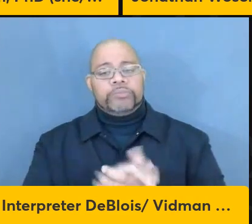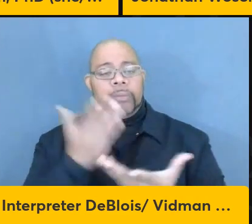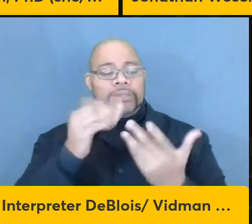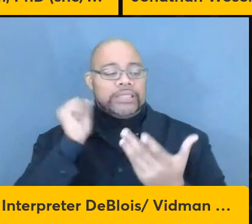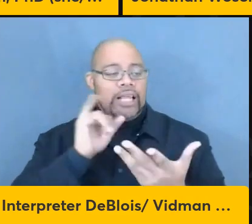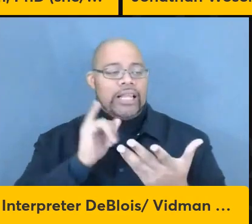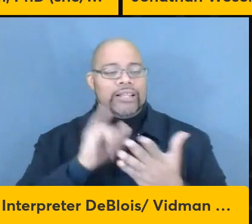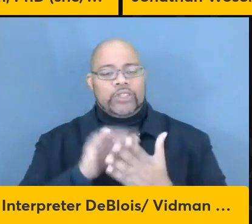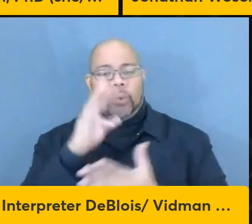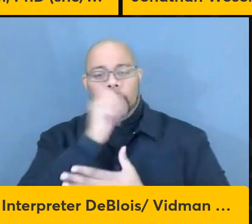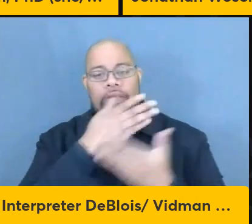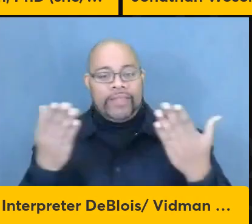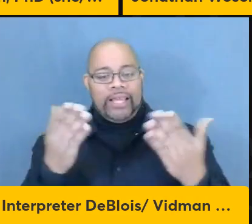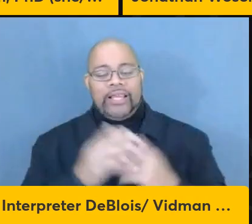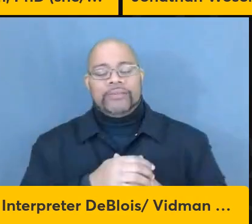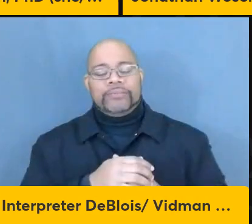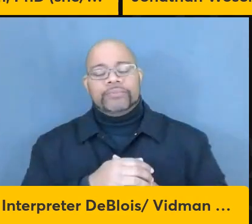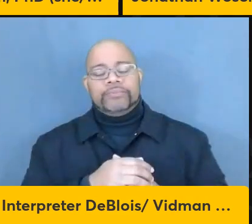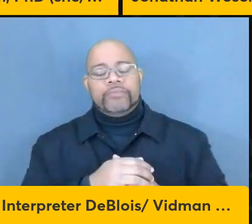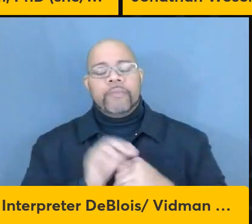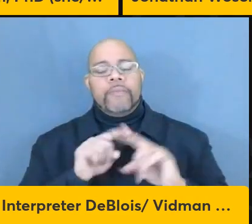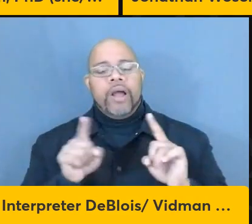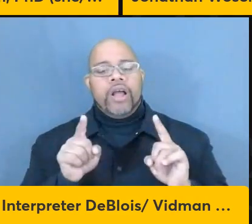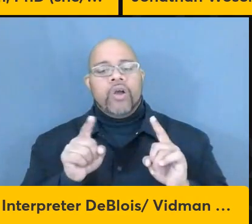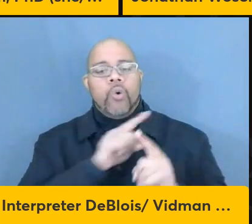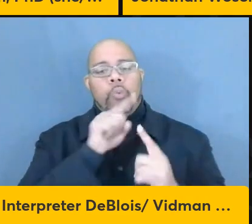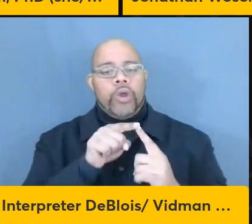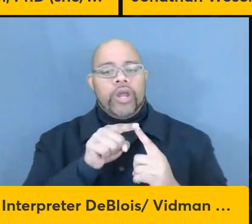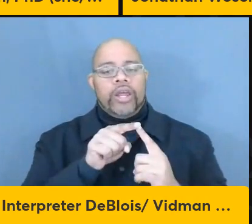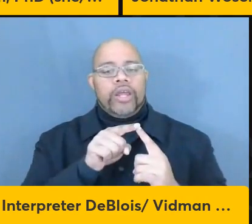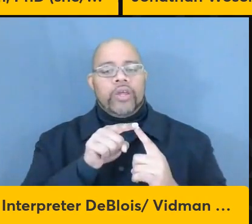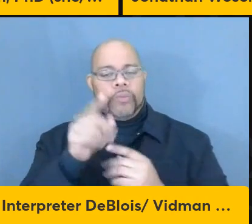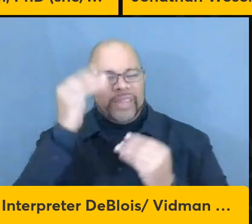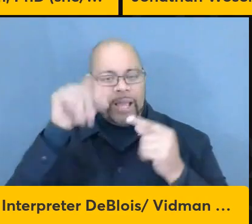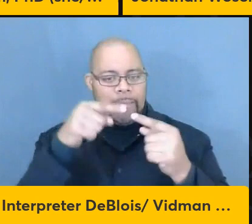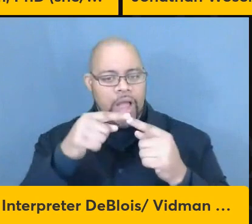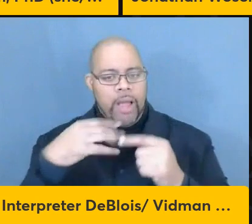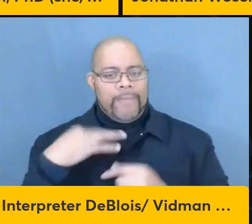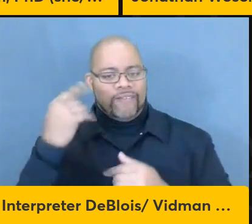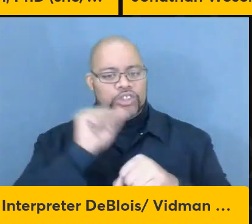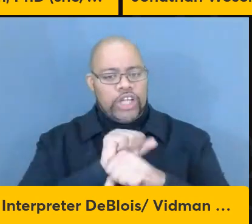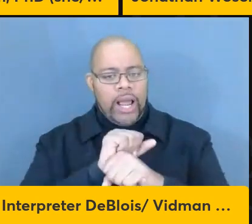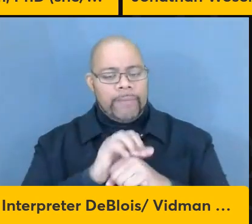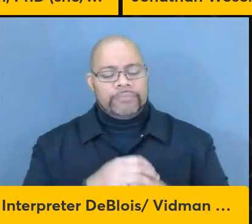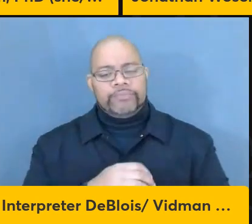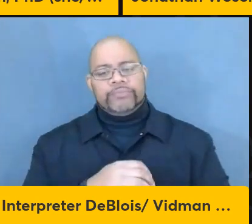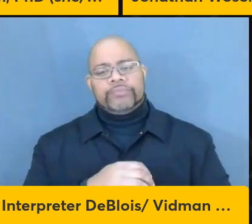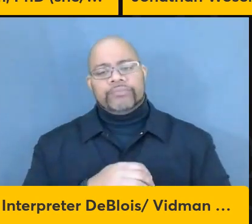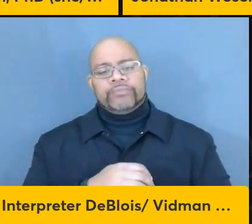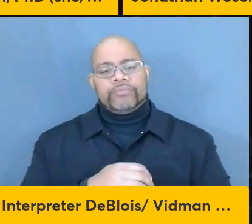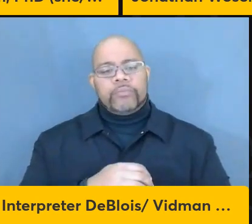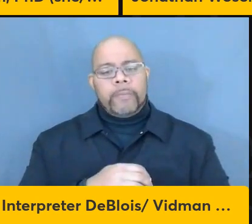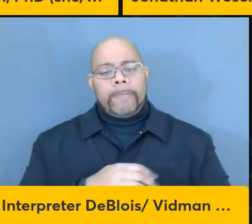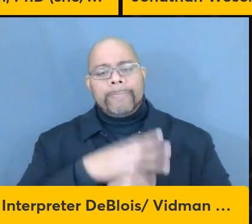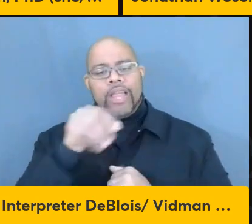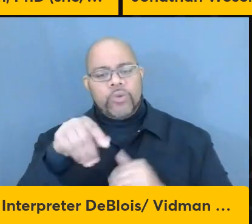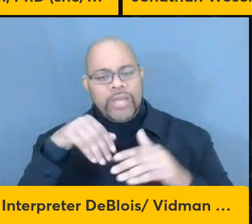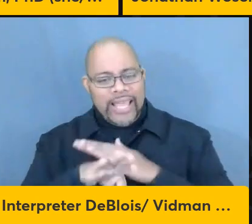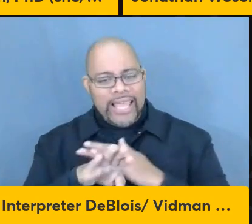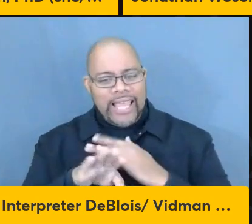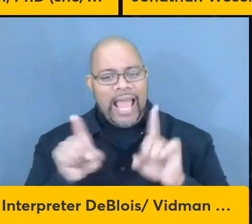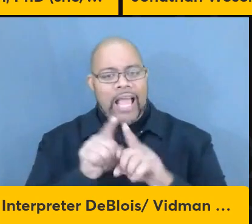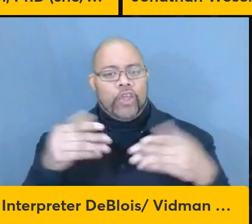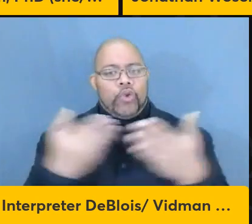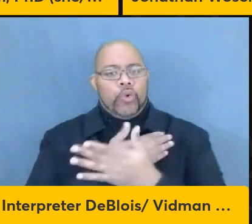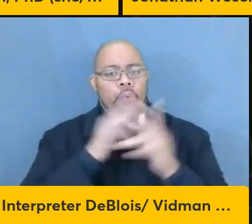a weird thing, but when you're thinking about applying for jobs and you're coming in as a relatively